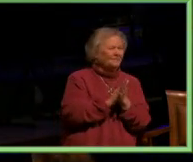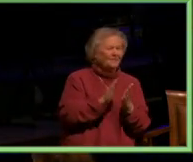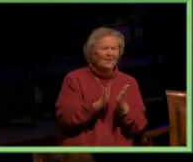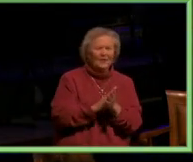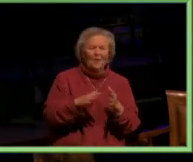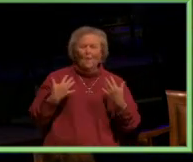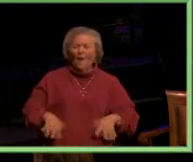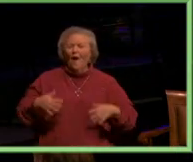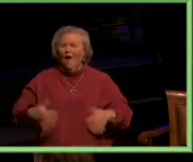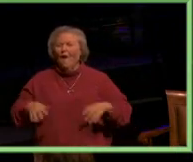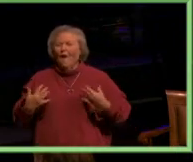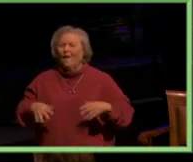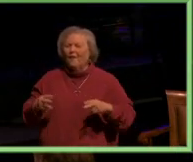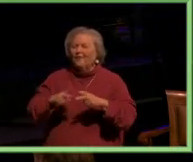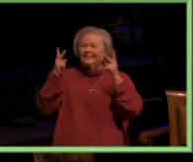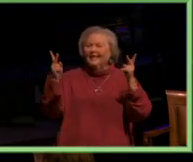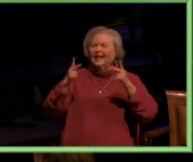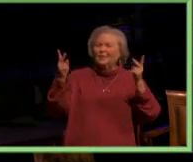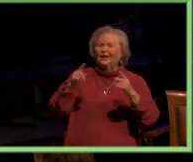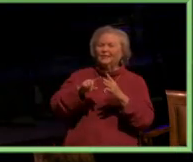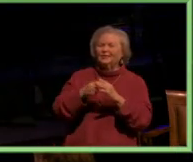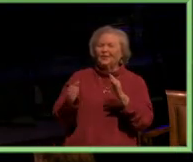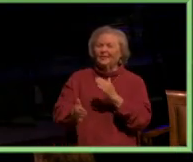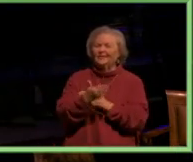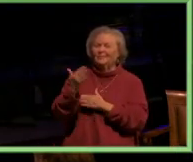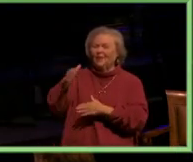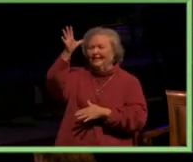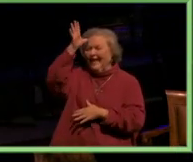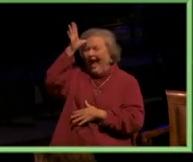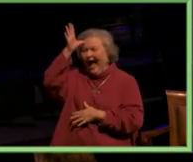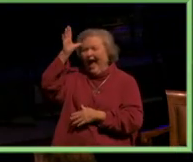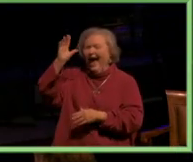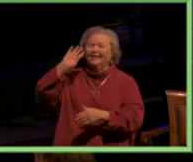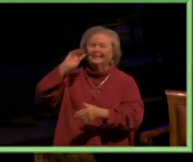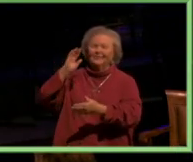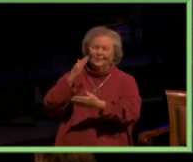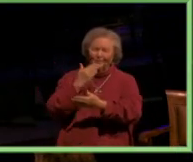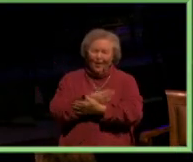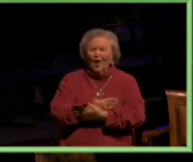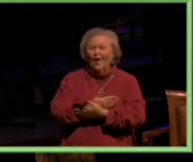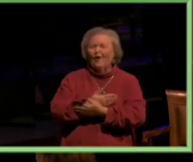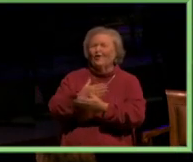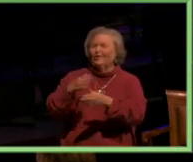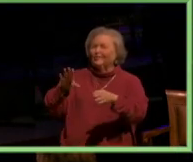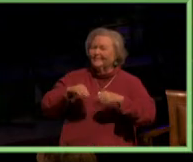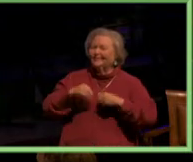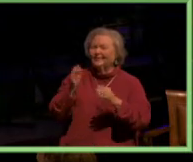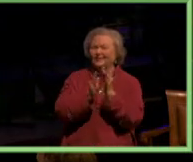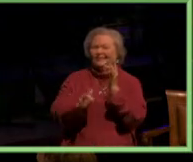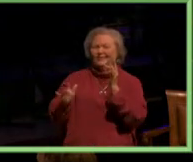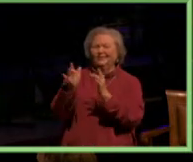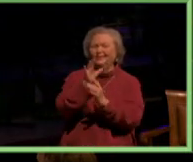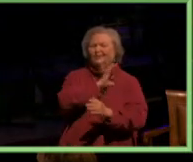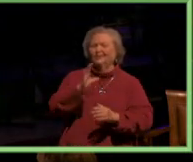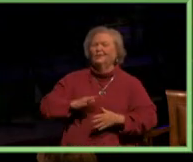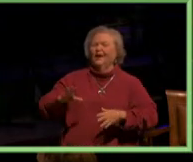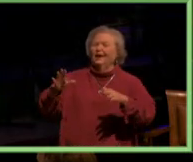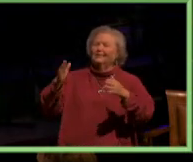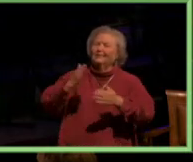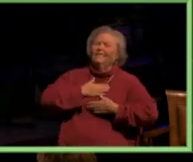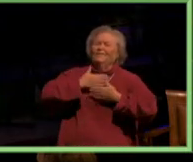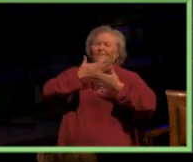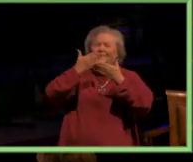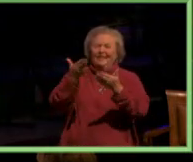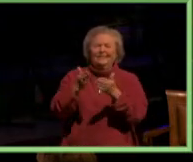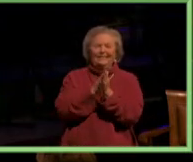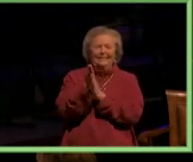What a celebration to start off this morning. A father and a daughter coming to the Lord Jesus, confessing it. What an exciting time in the life of our